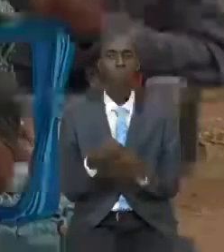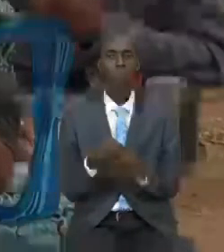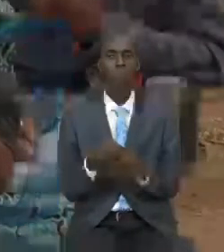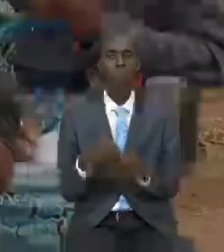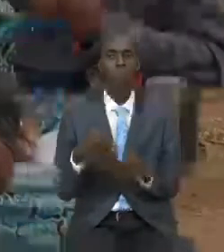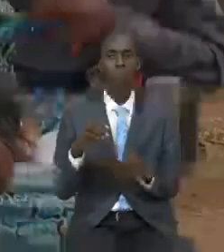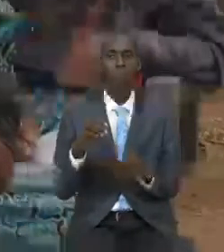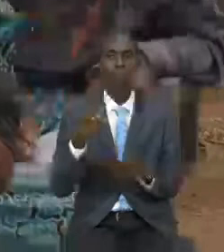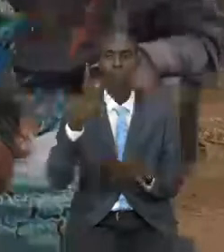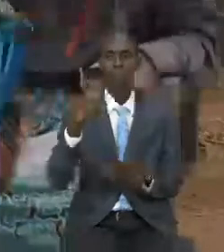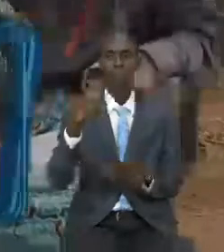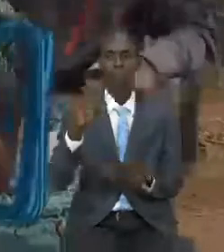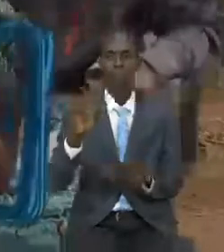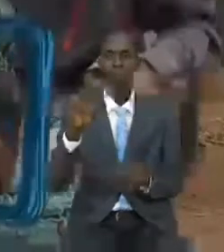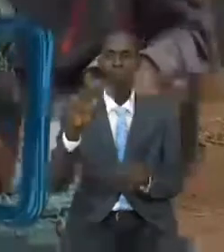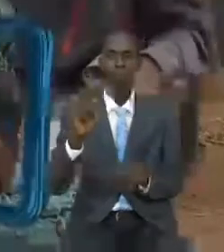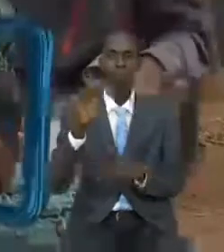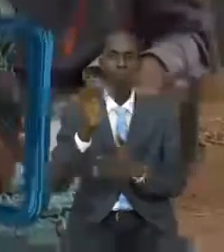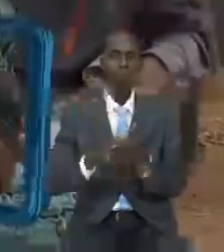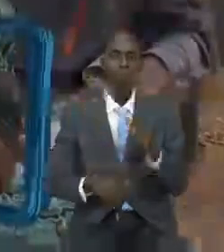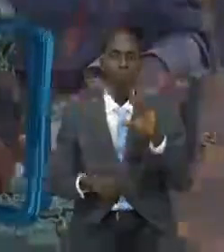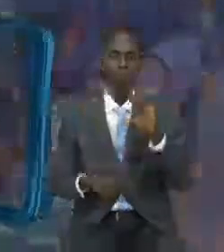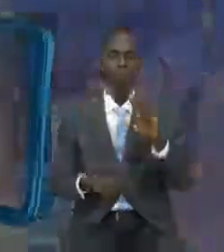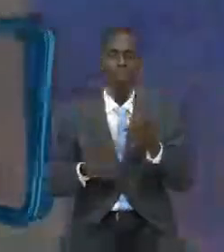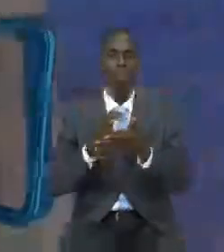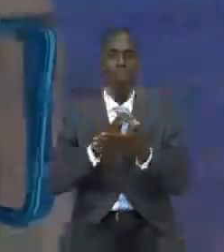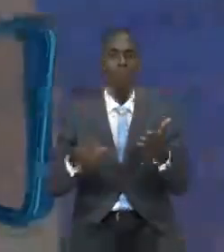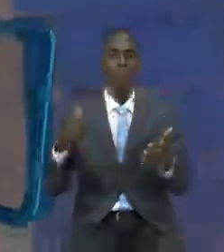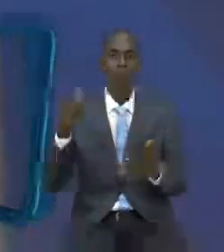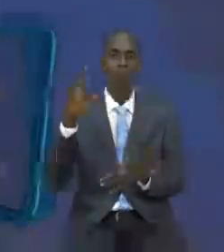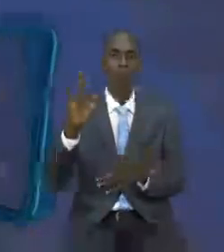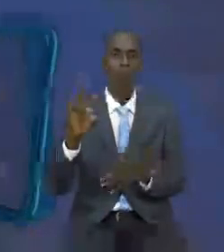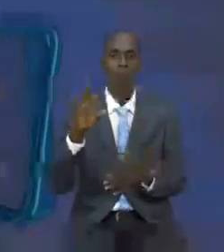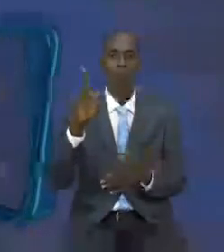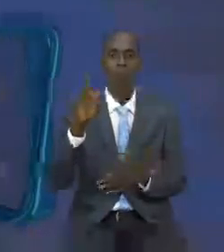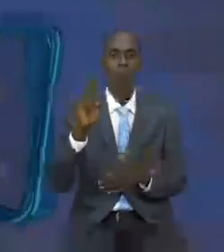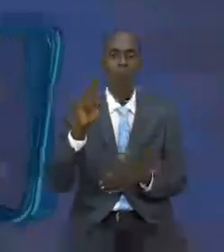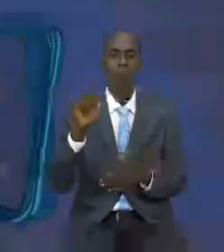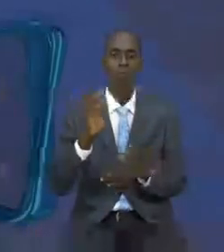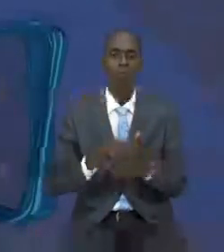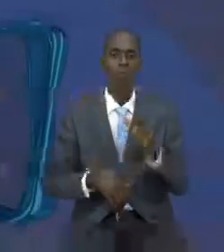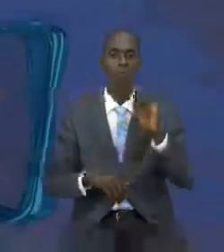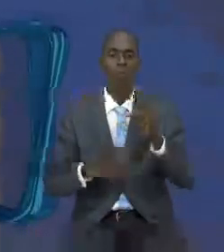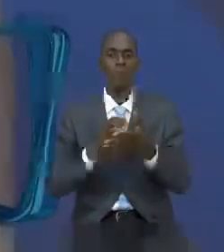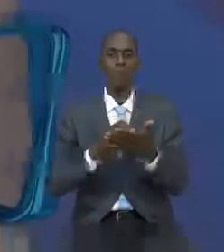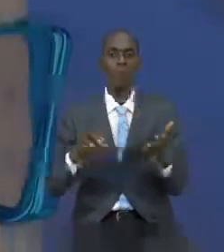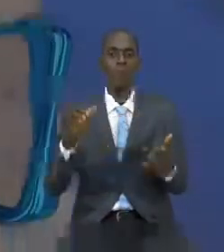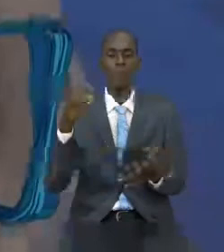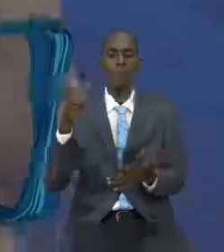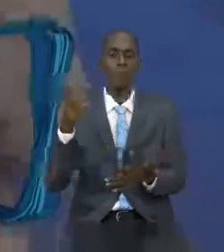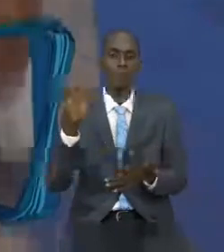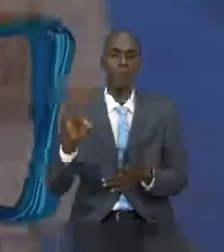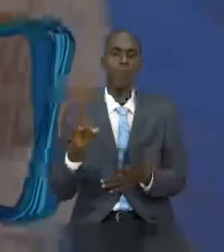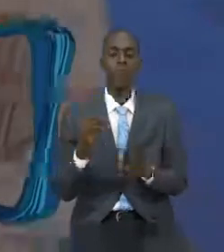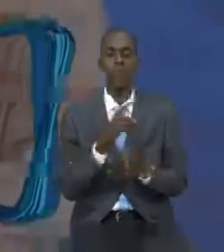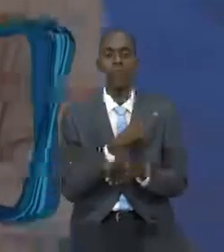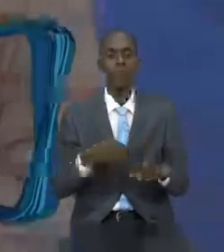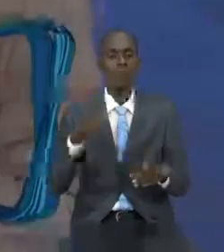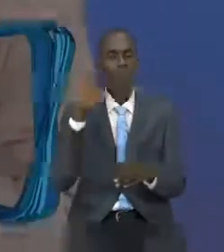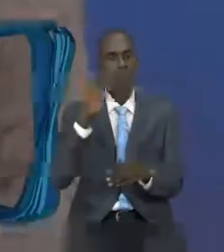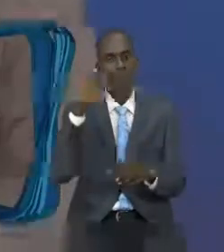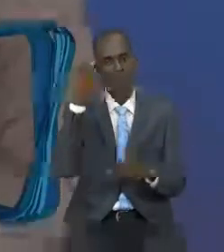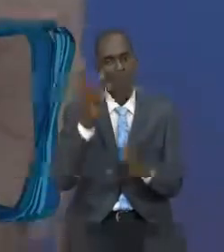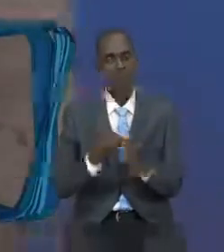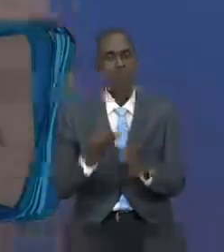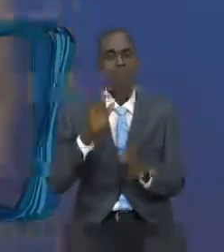Deuteronomy chapter 8, verse 18. But thou shalt remember the Lord thy